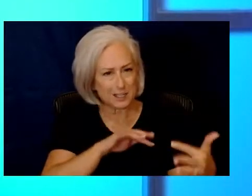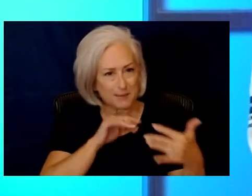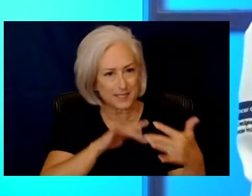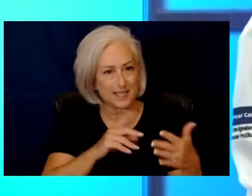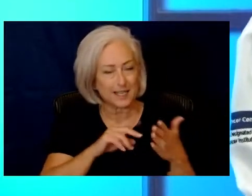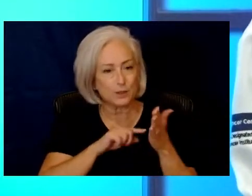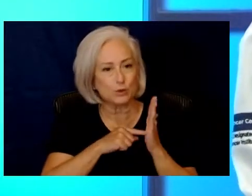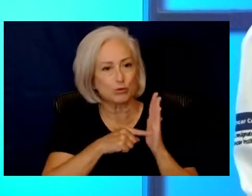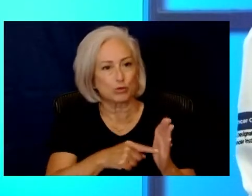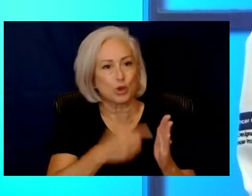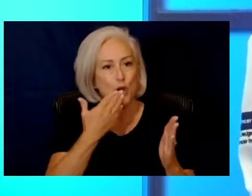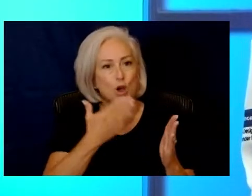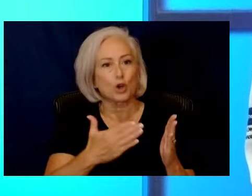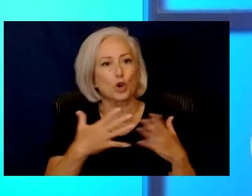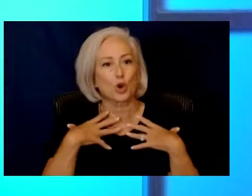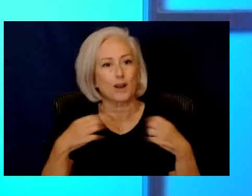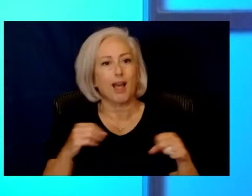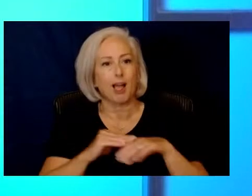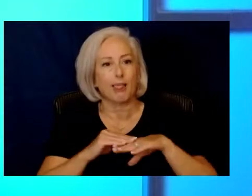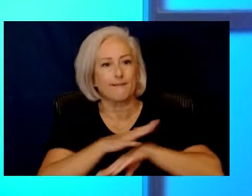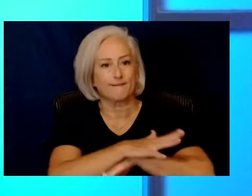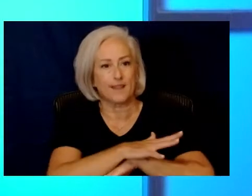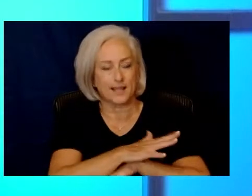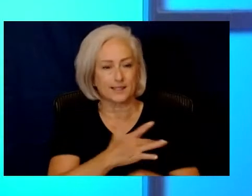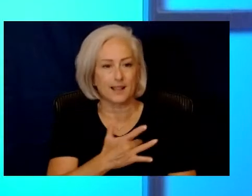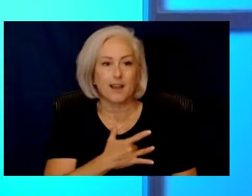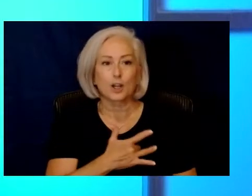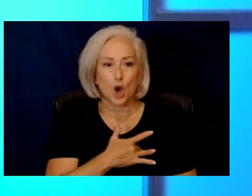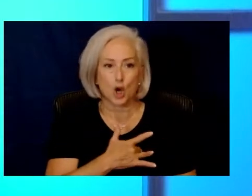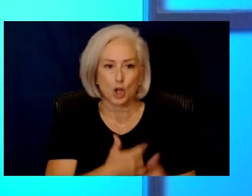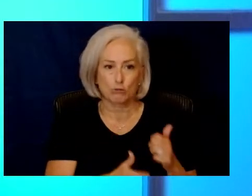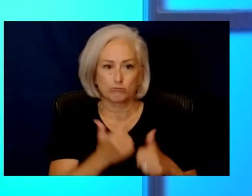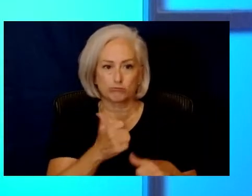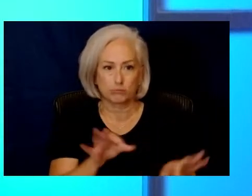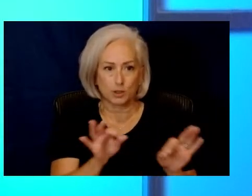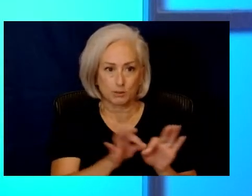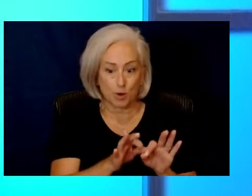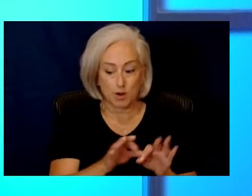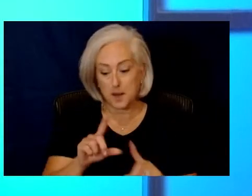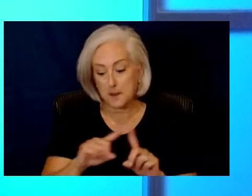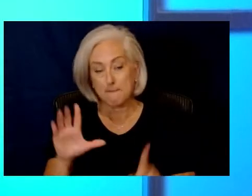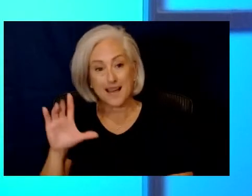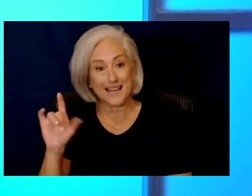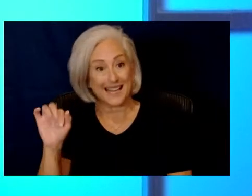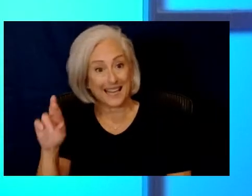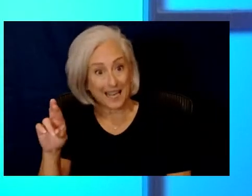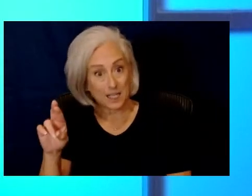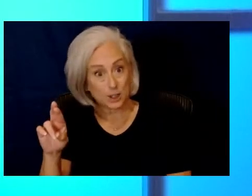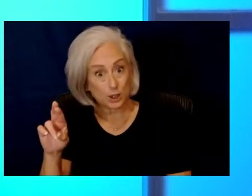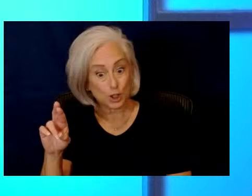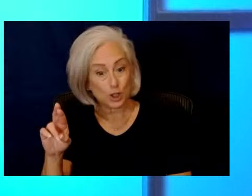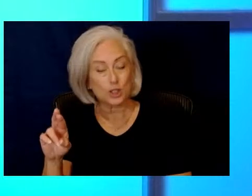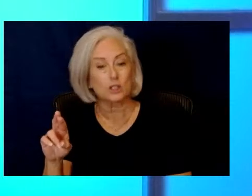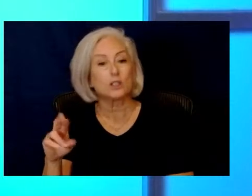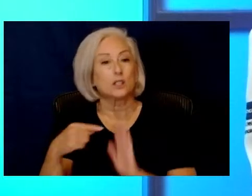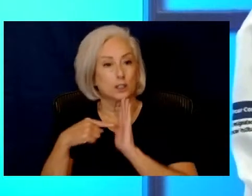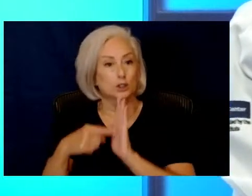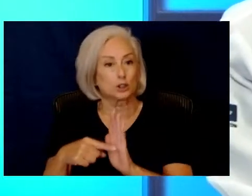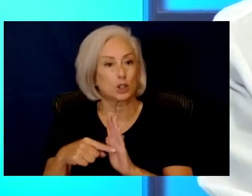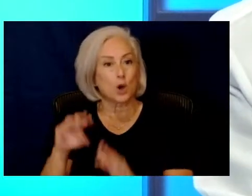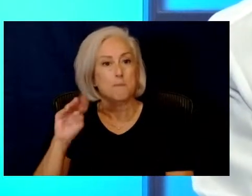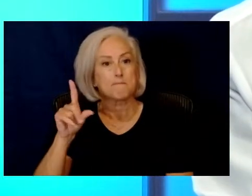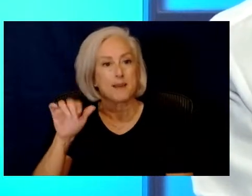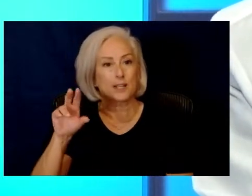disease, but particularly in cancer, there is actually an increasing number of studies to show that Mediterranean diet actually can